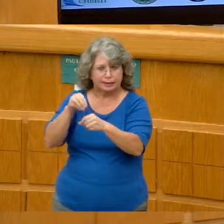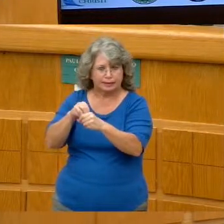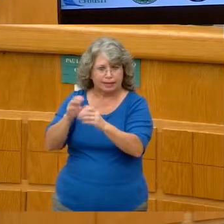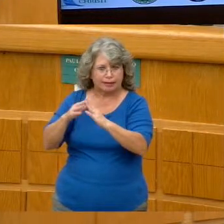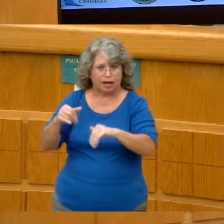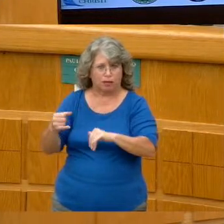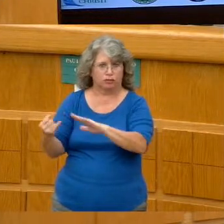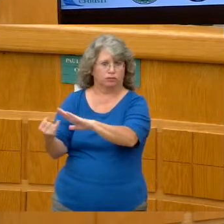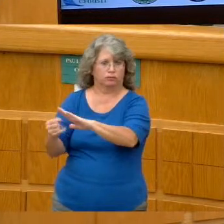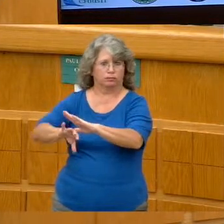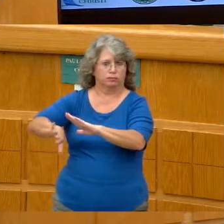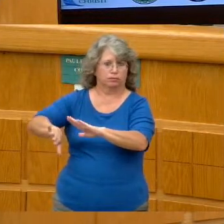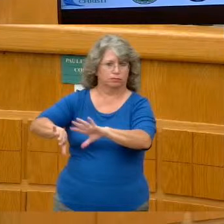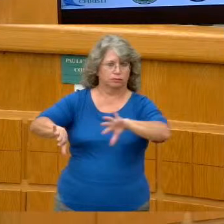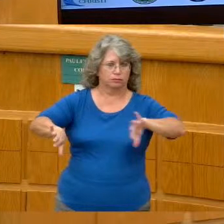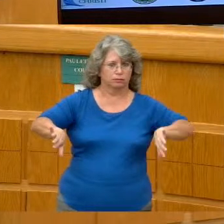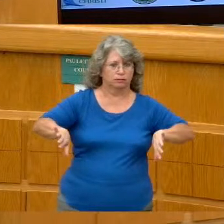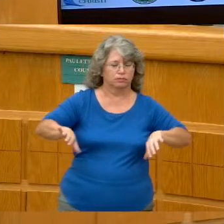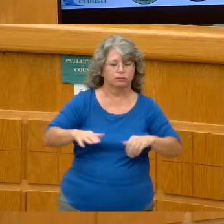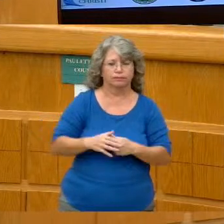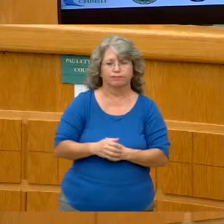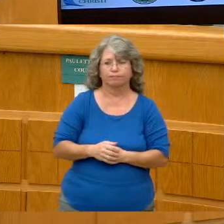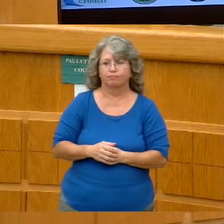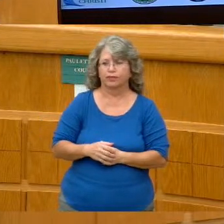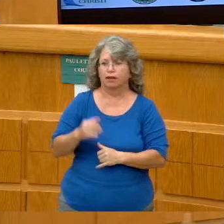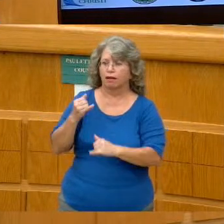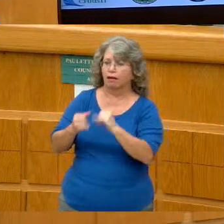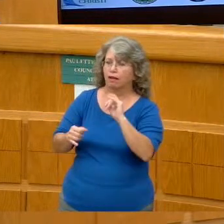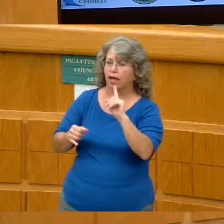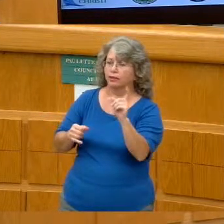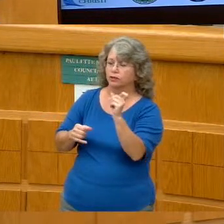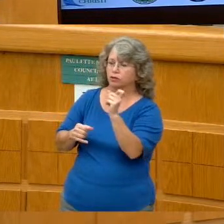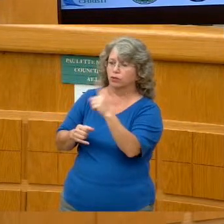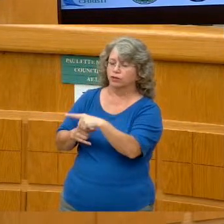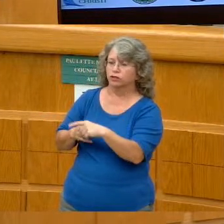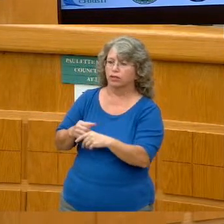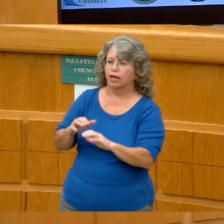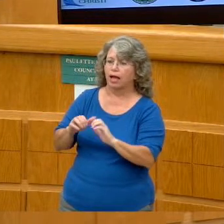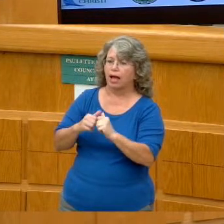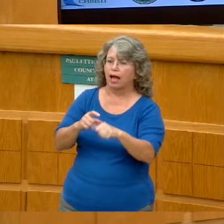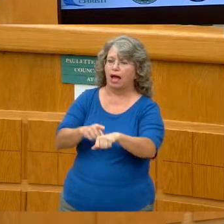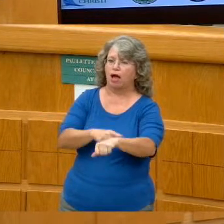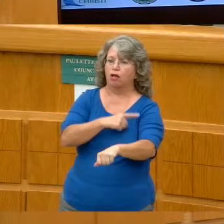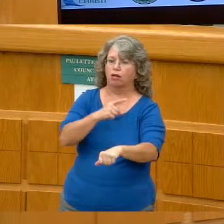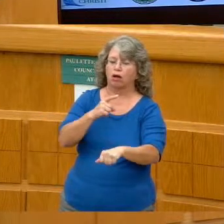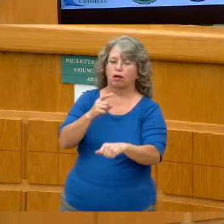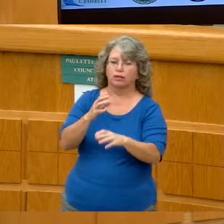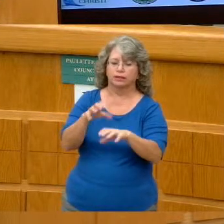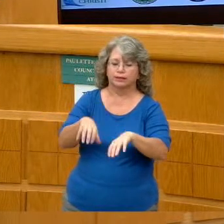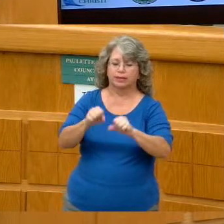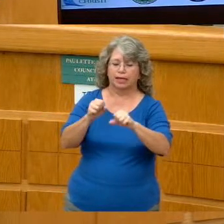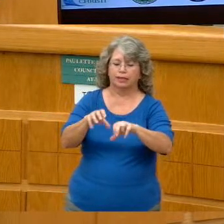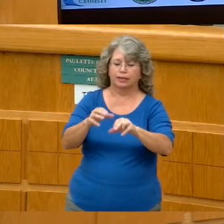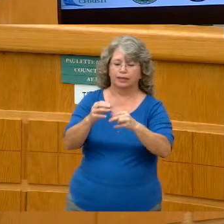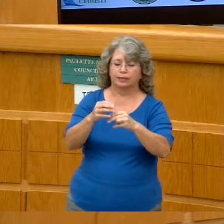And last question, Annette, is how long are we seeing results get back after being tested?